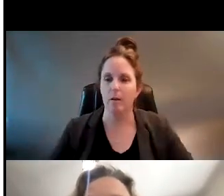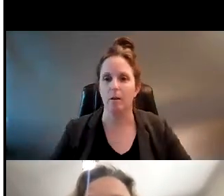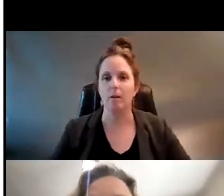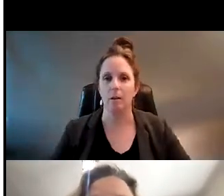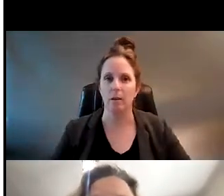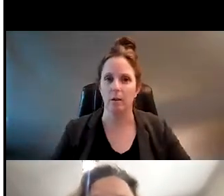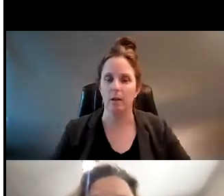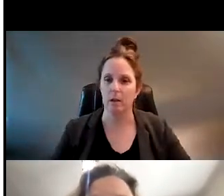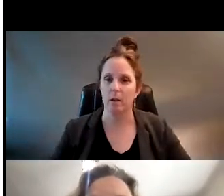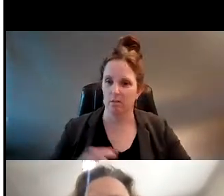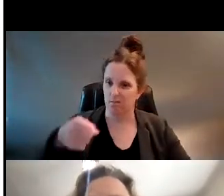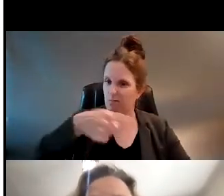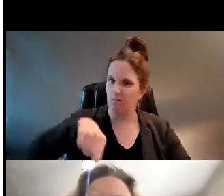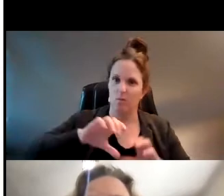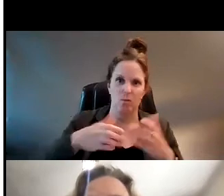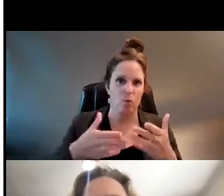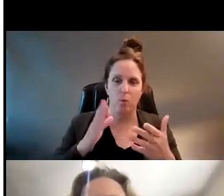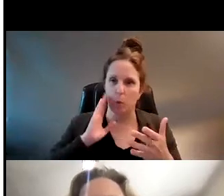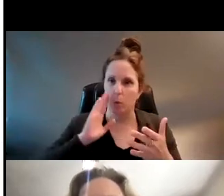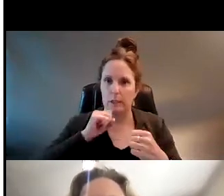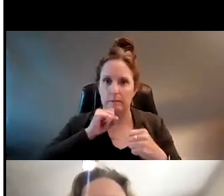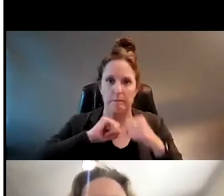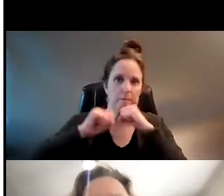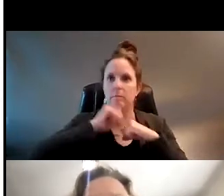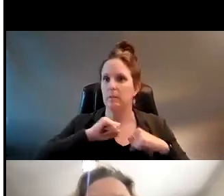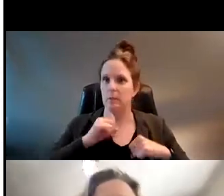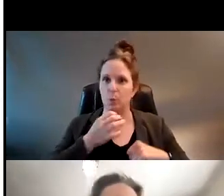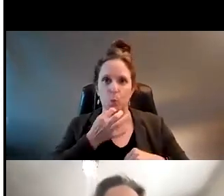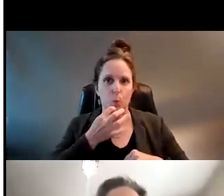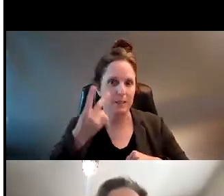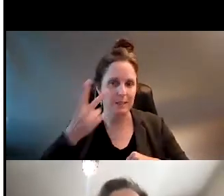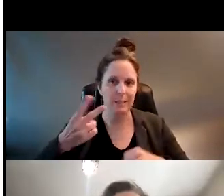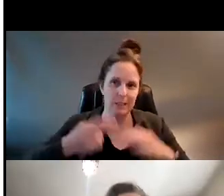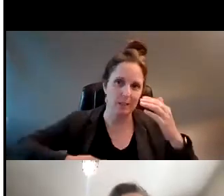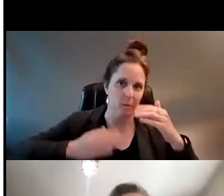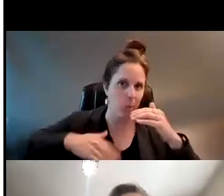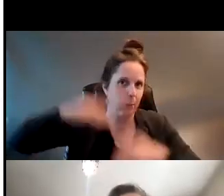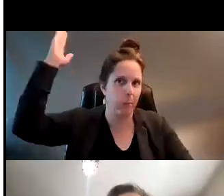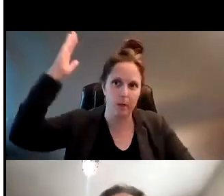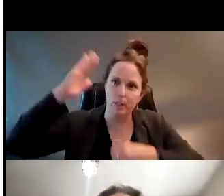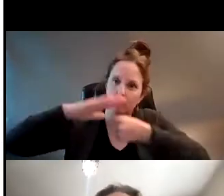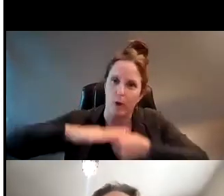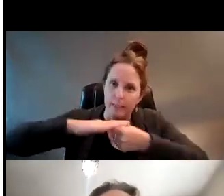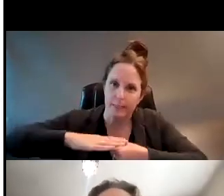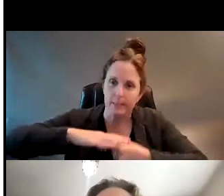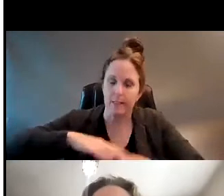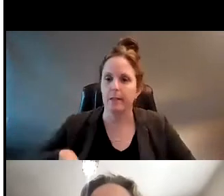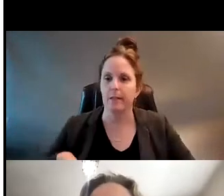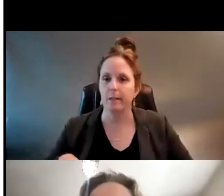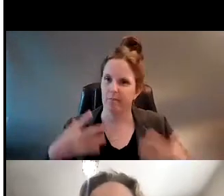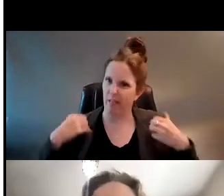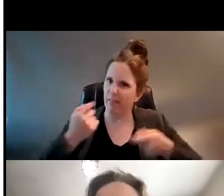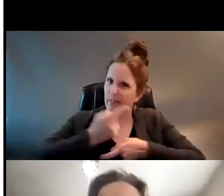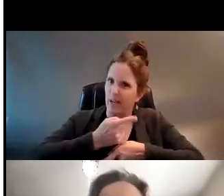be confronted with, the tremendous adversity and stress, our healthcare workers. So, and we know from